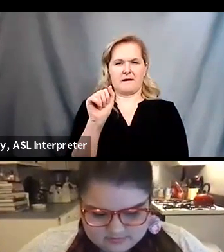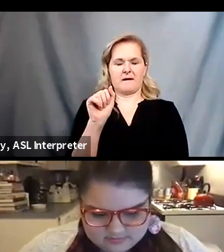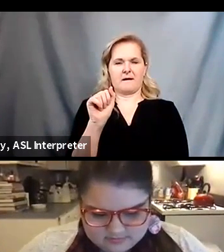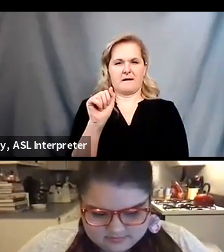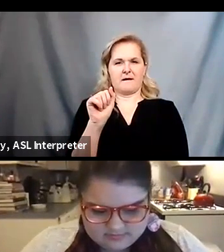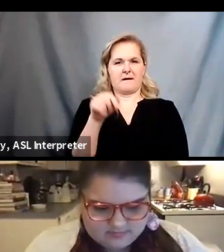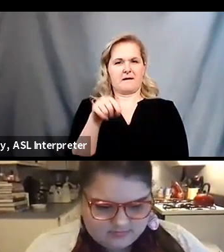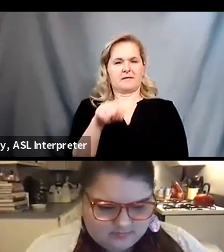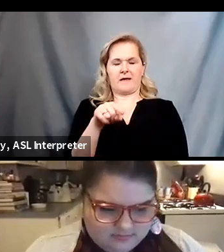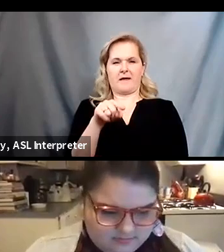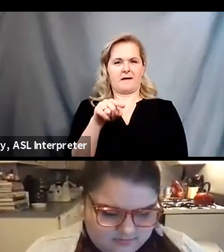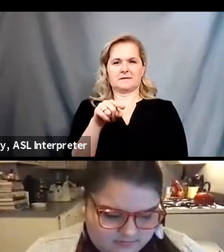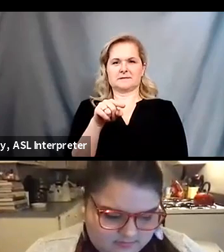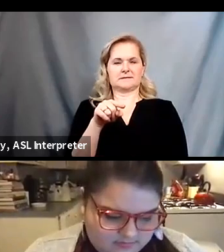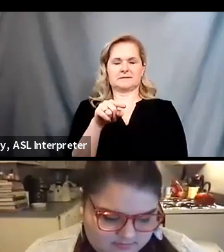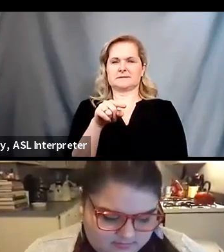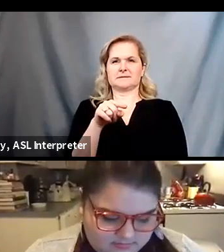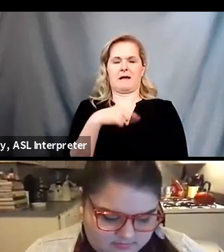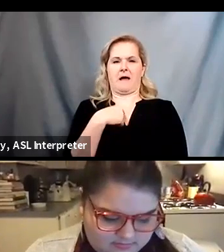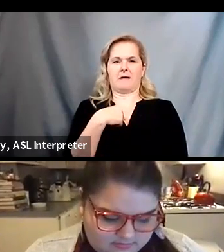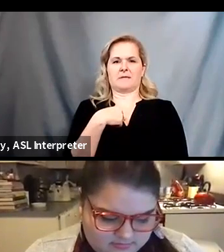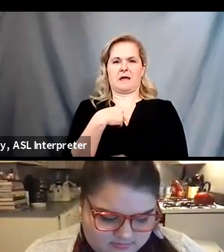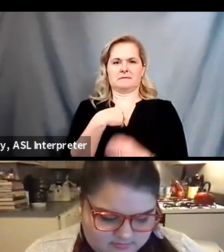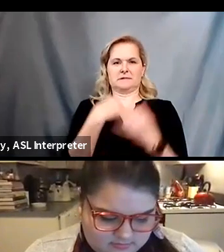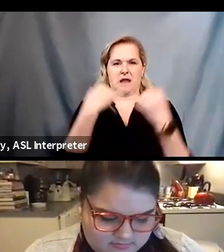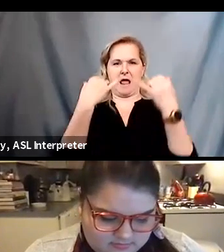This is all just making me bring up thoughts of